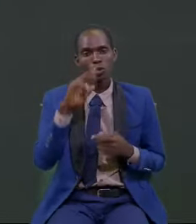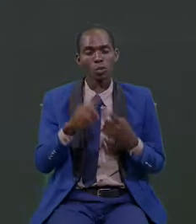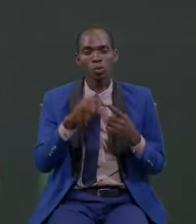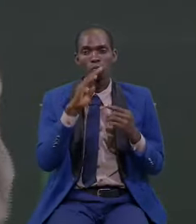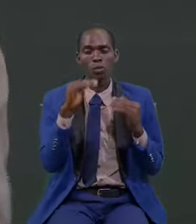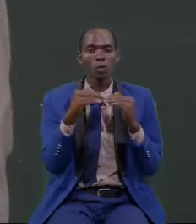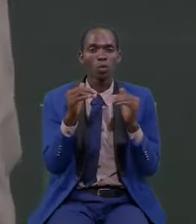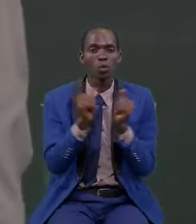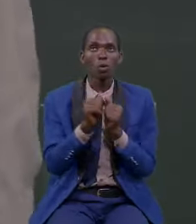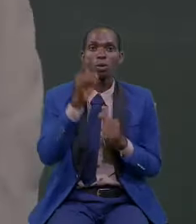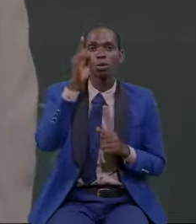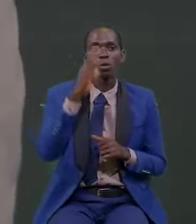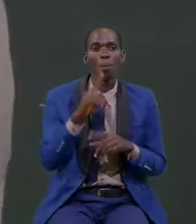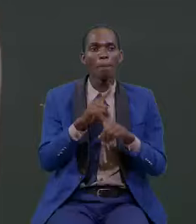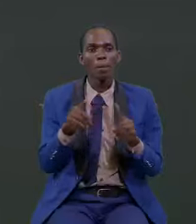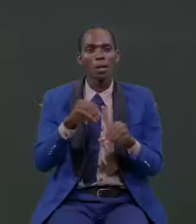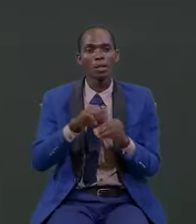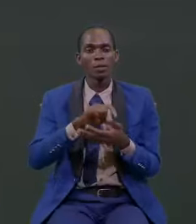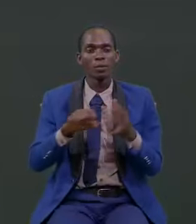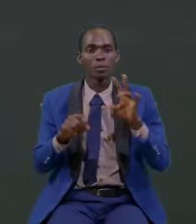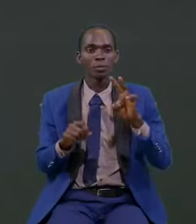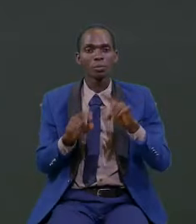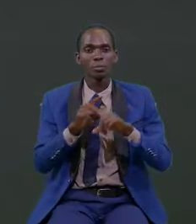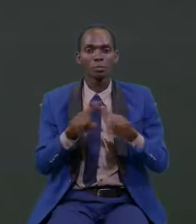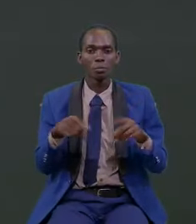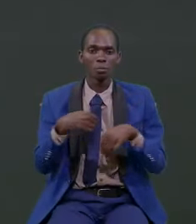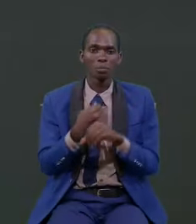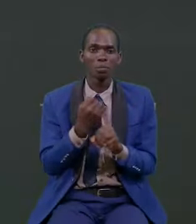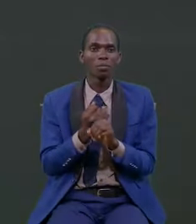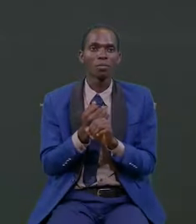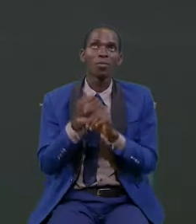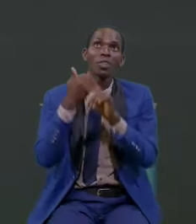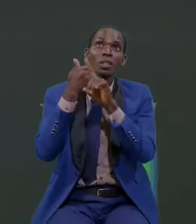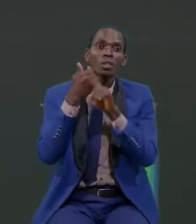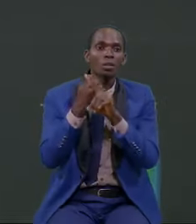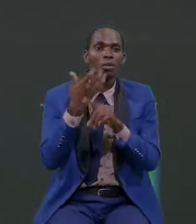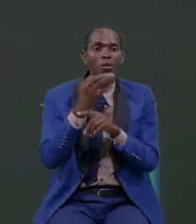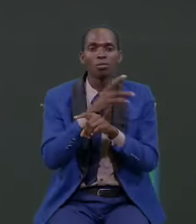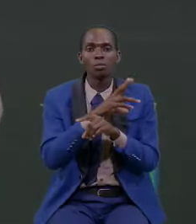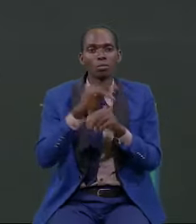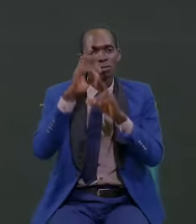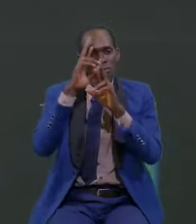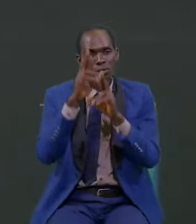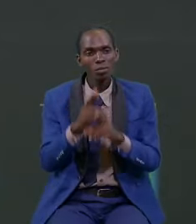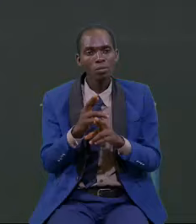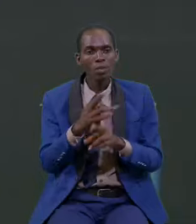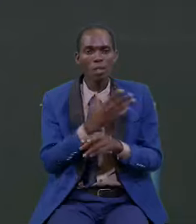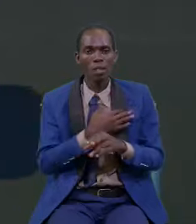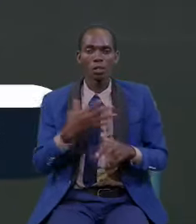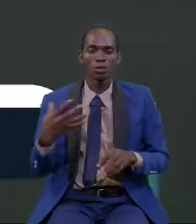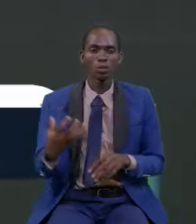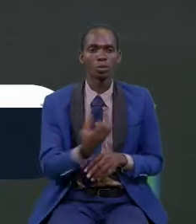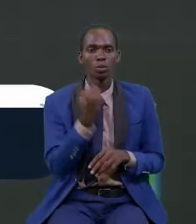In verse 7, but he made himself of no reputation, and he took upon